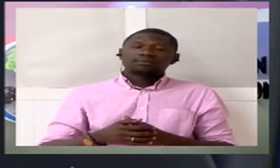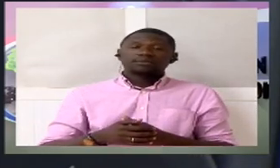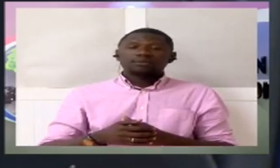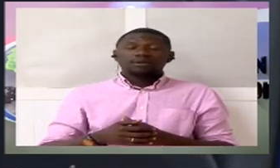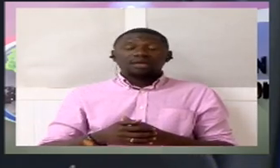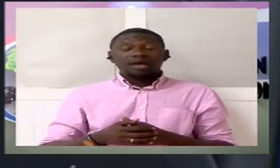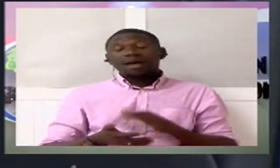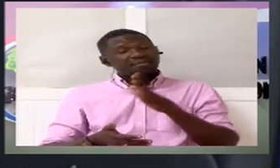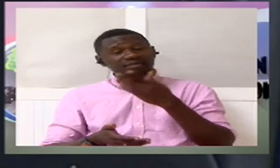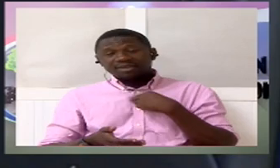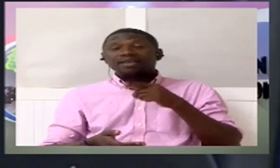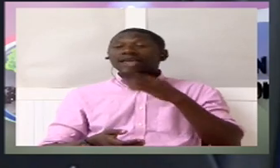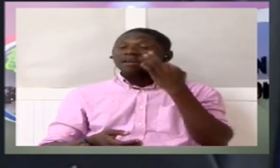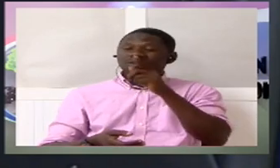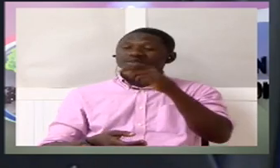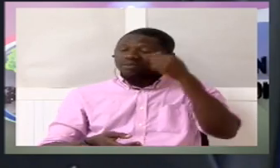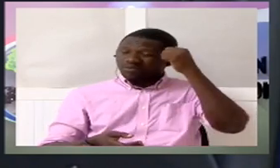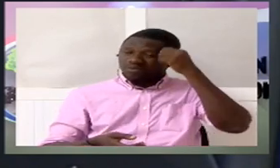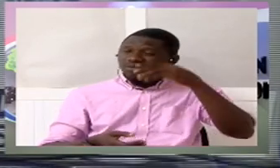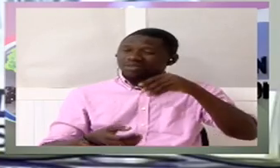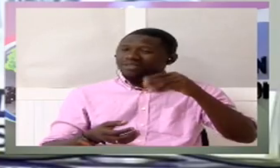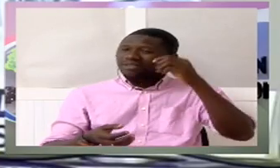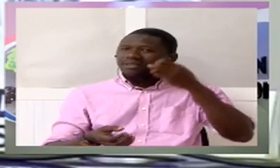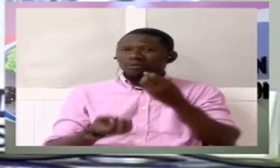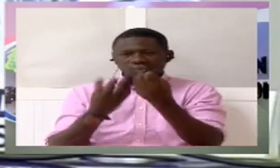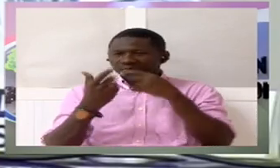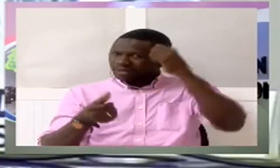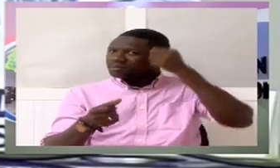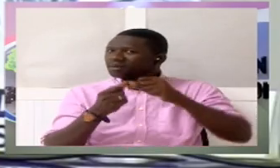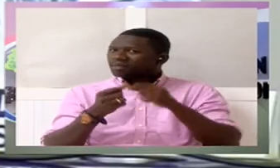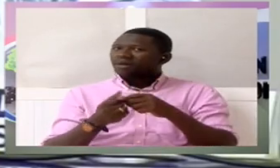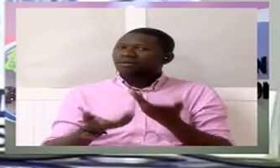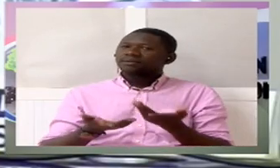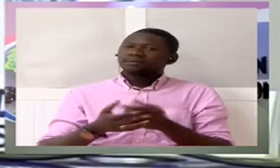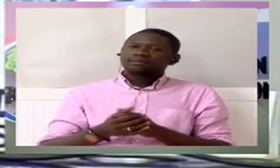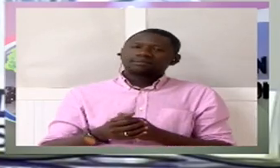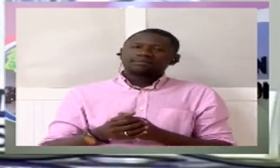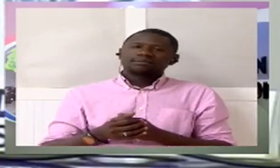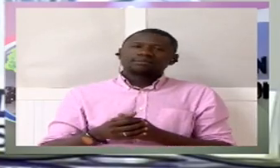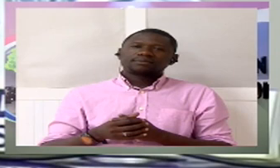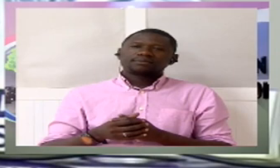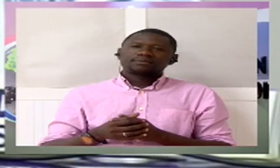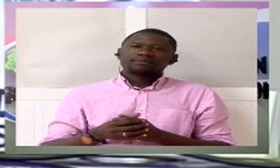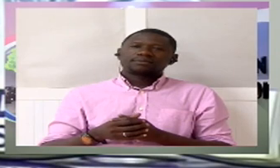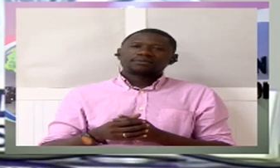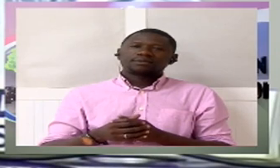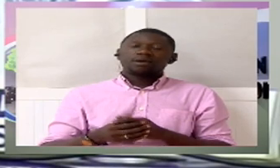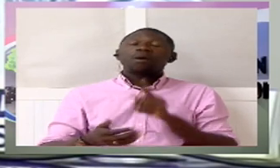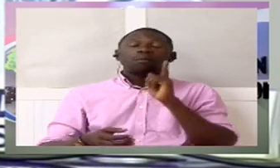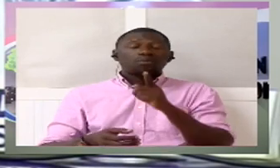Except if you could refresh my mind, because it's been a long time. But of course, judgment was obtained against Baba